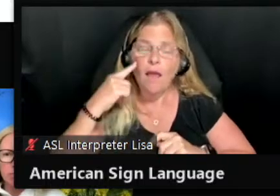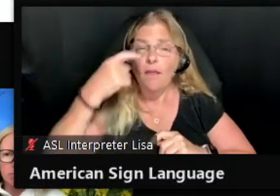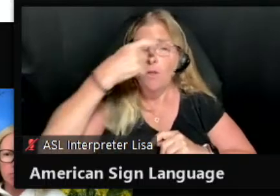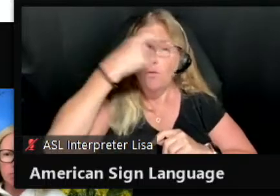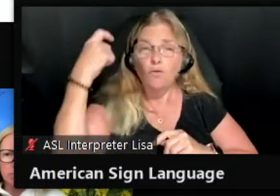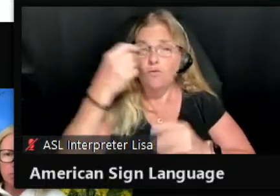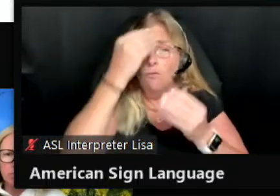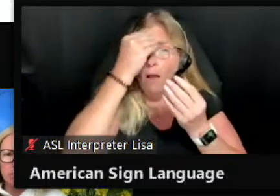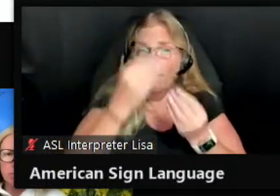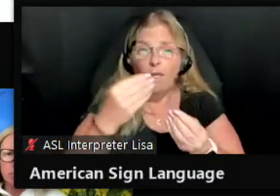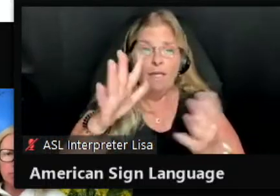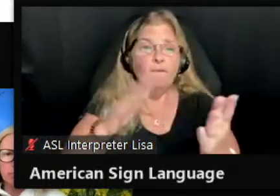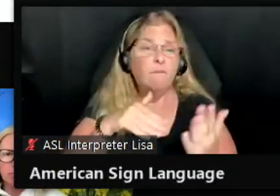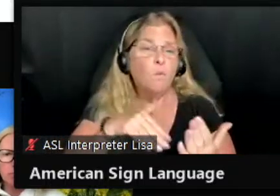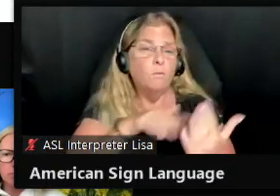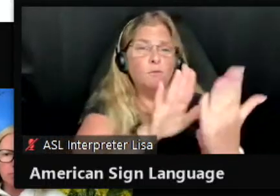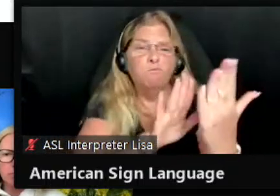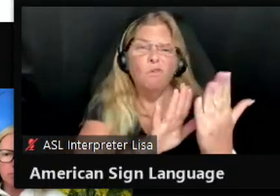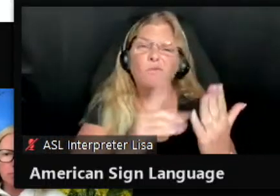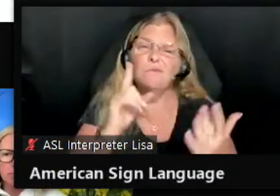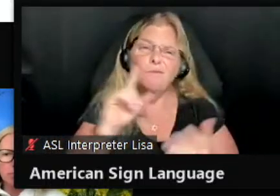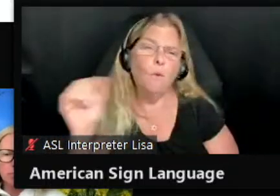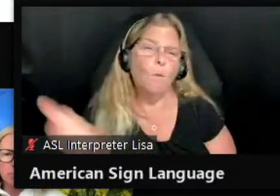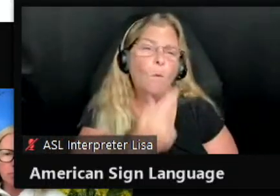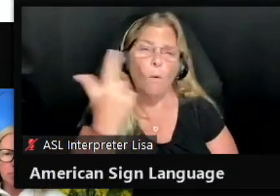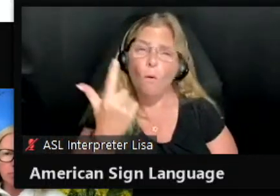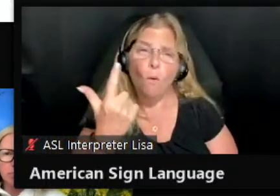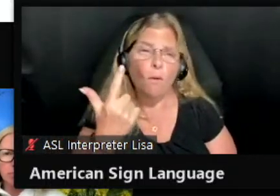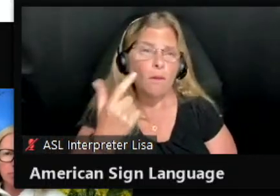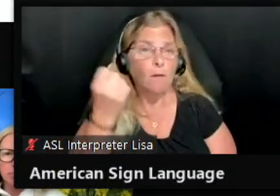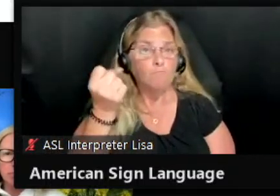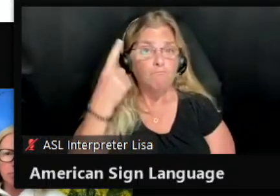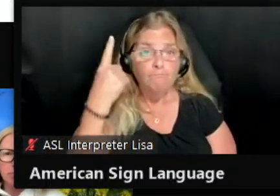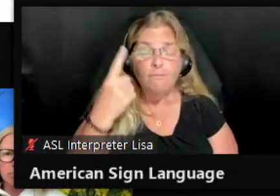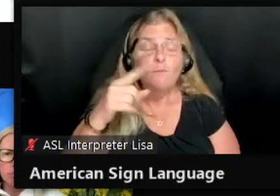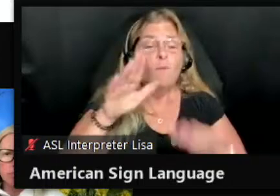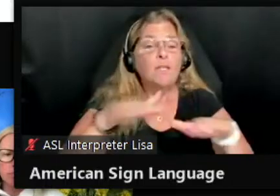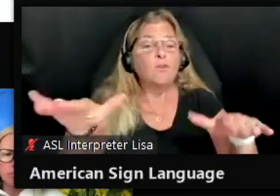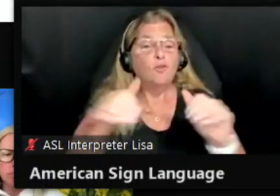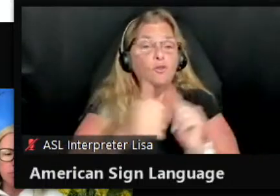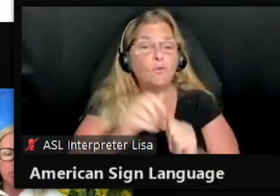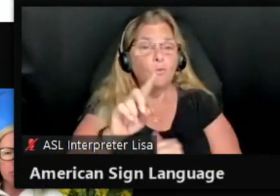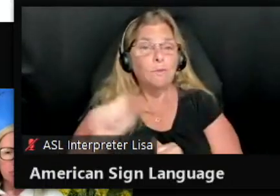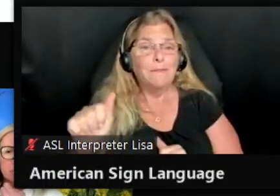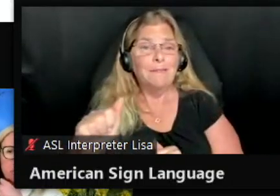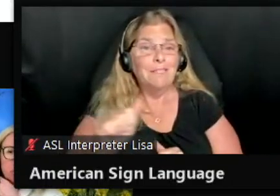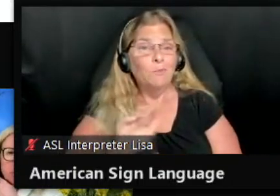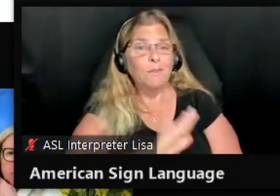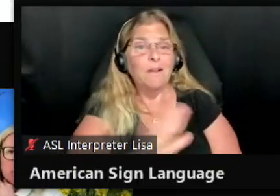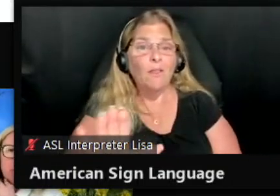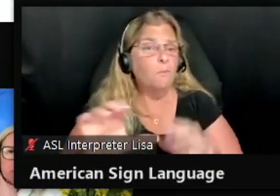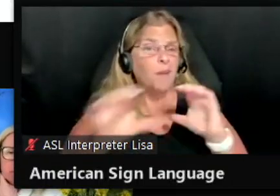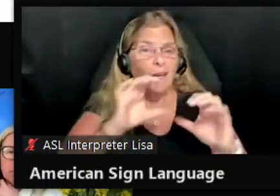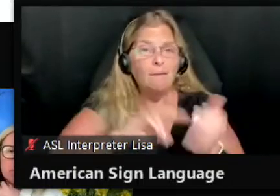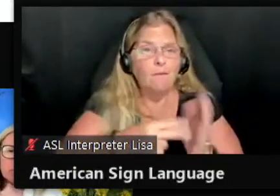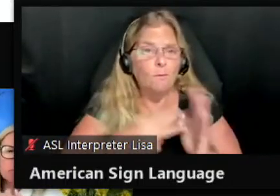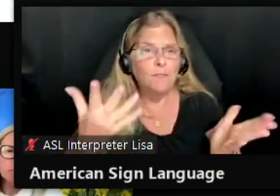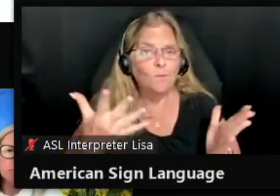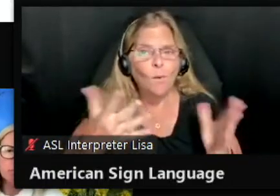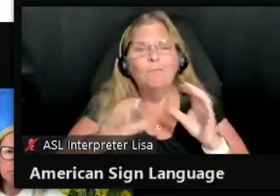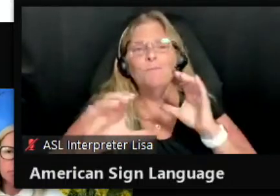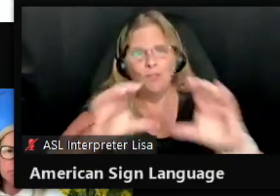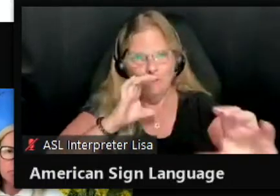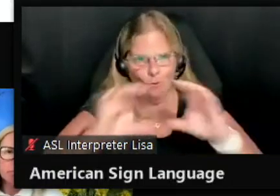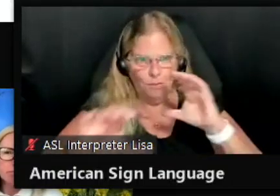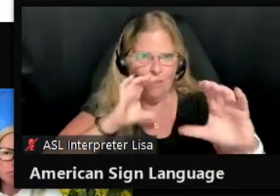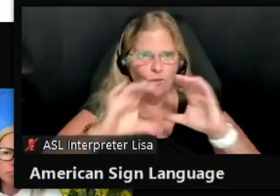for everyone. I think understanding many times for children with disabilities, behavior is communication,